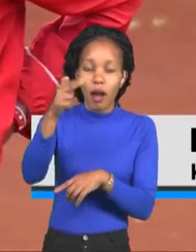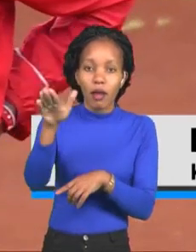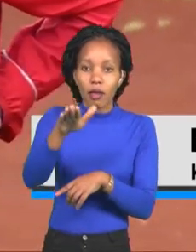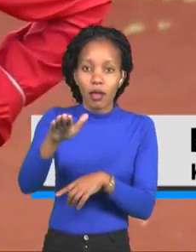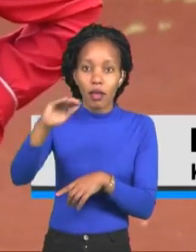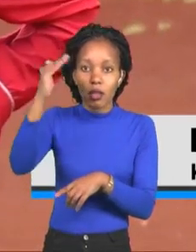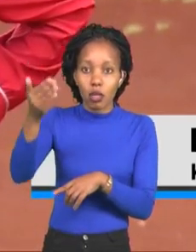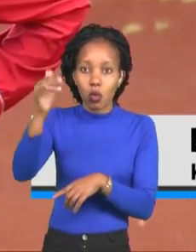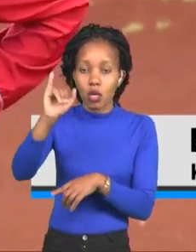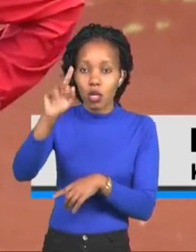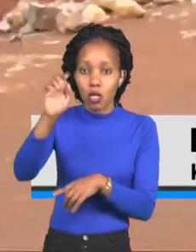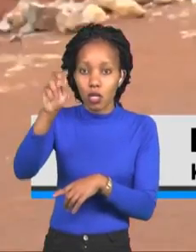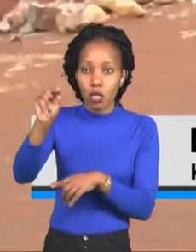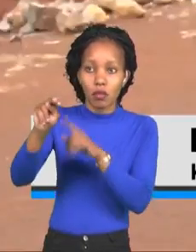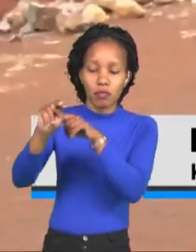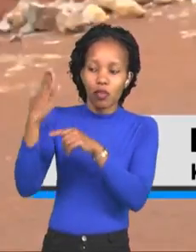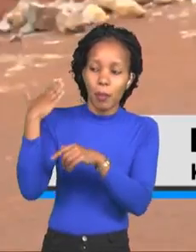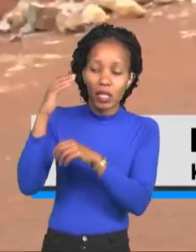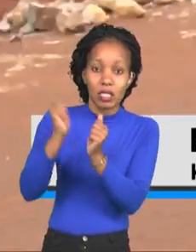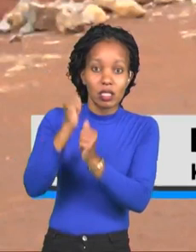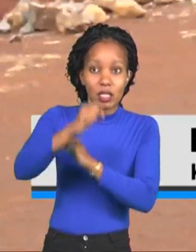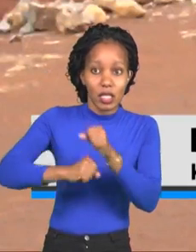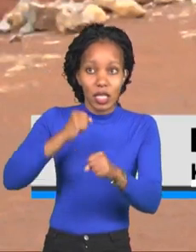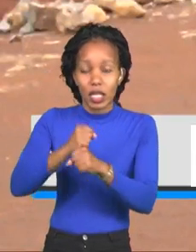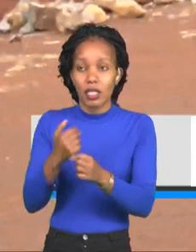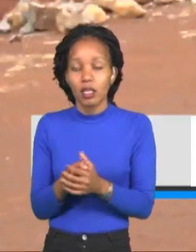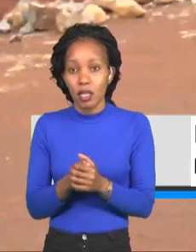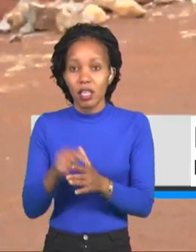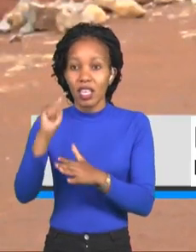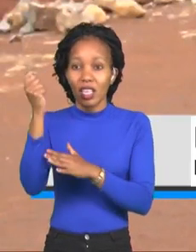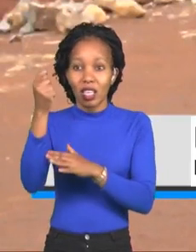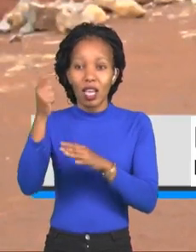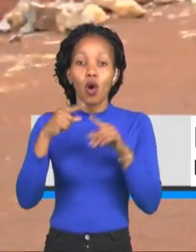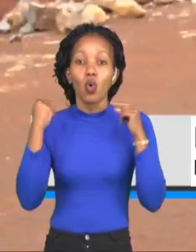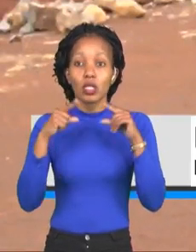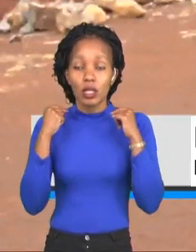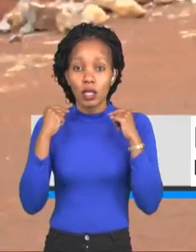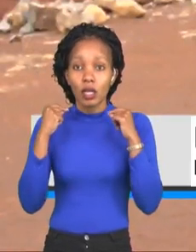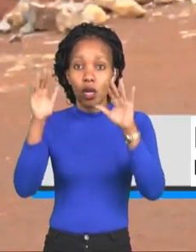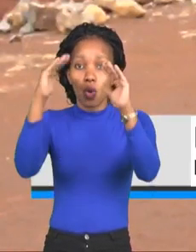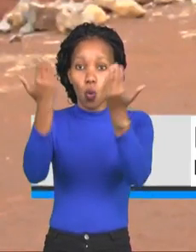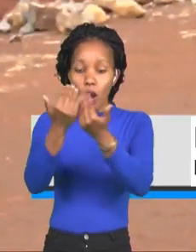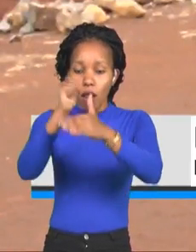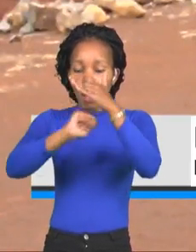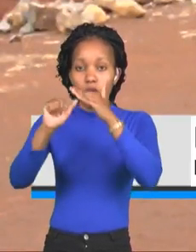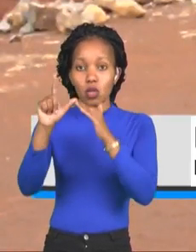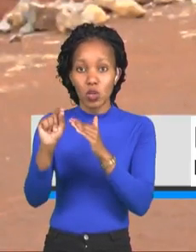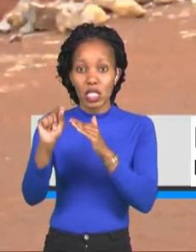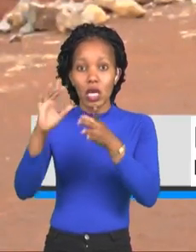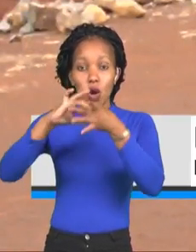of Iten for the past decade. Given the fact that now Kenya will be hosting the World Under 20